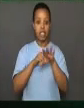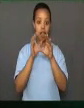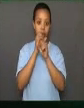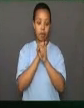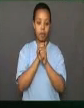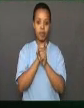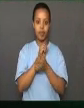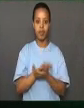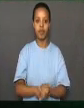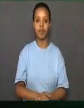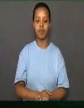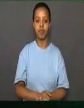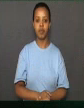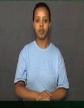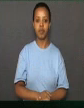Time's up.